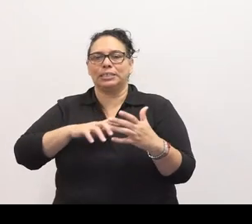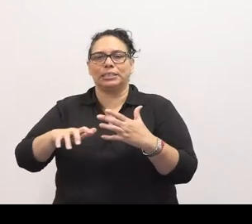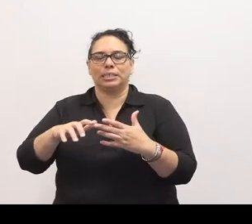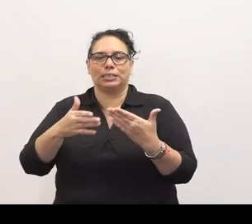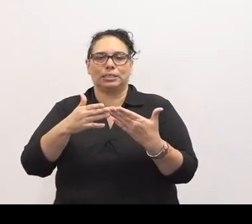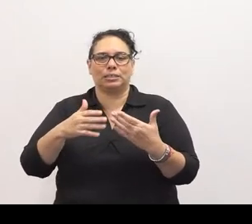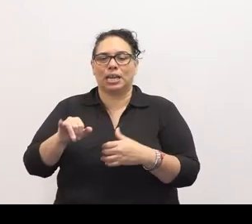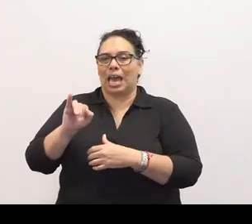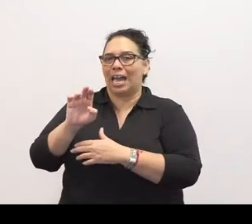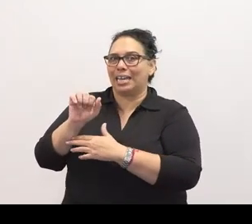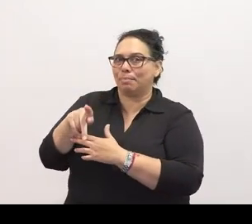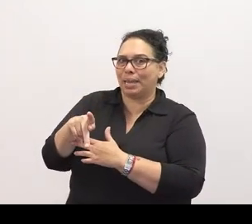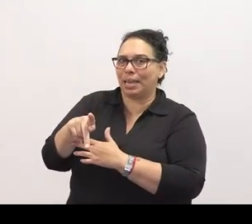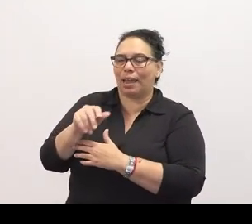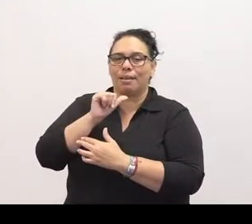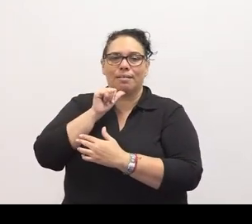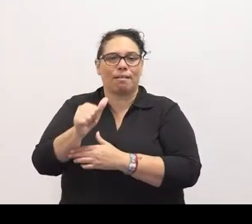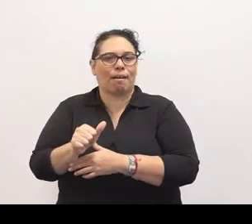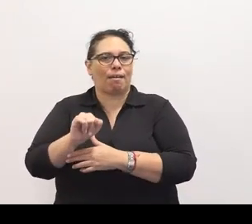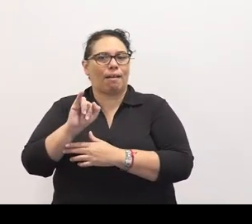and non-IEP students.